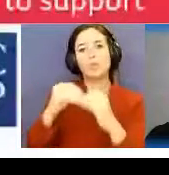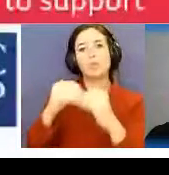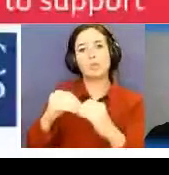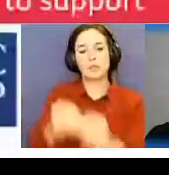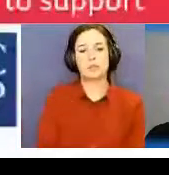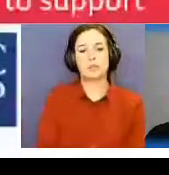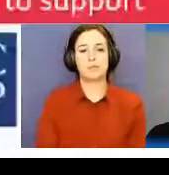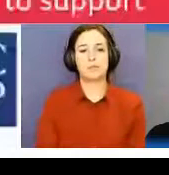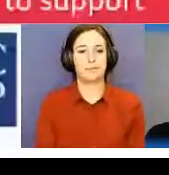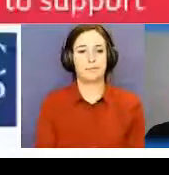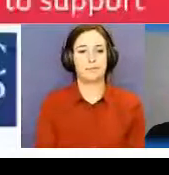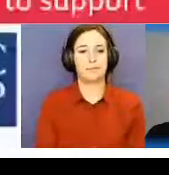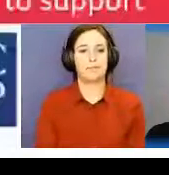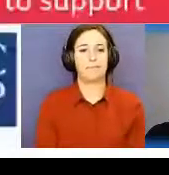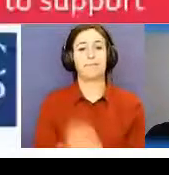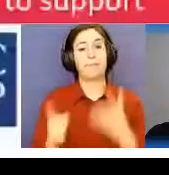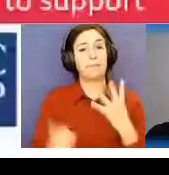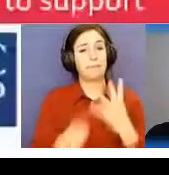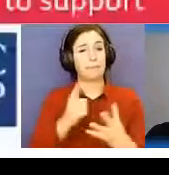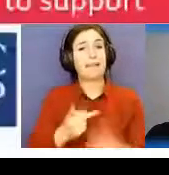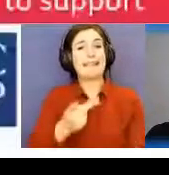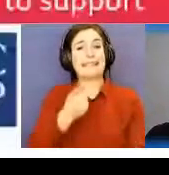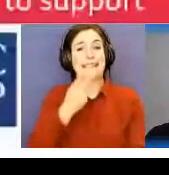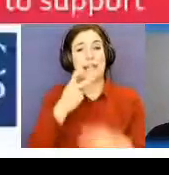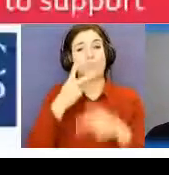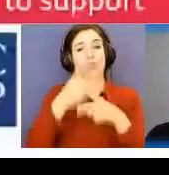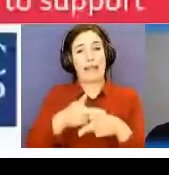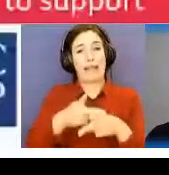active hospitals, undertaking a pilot working with the